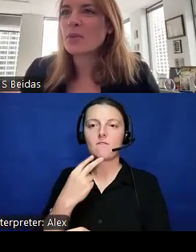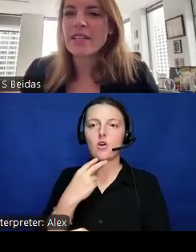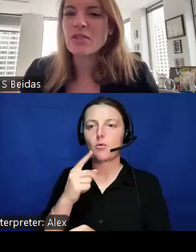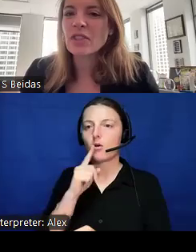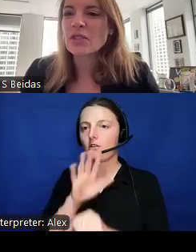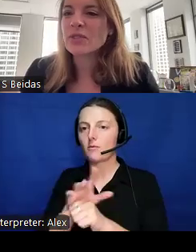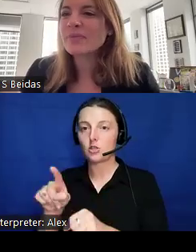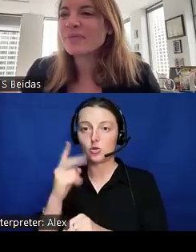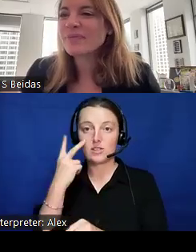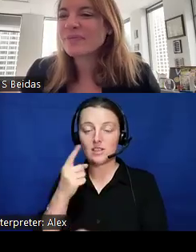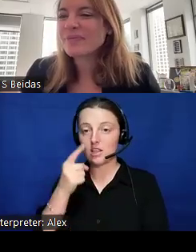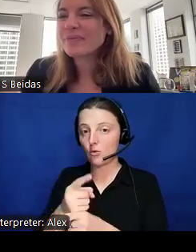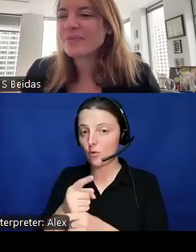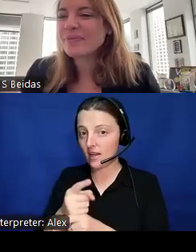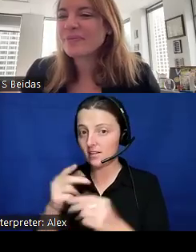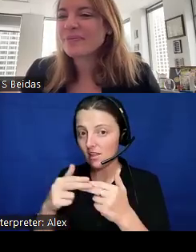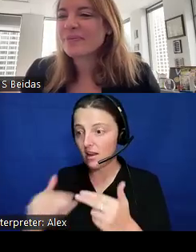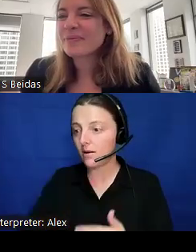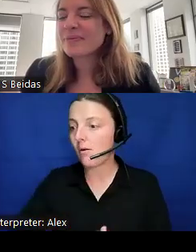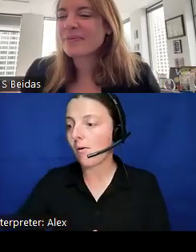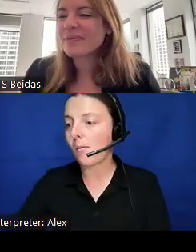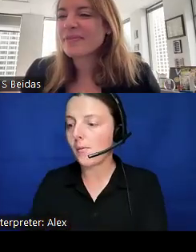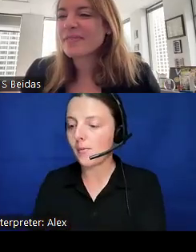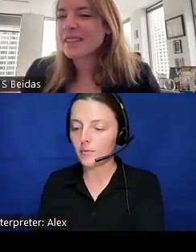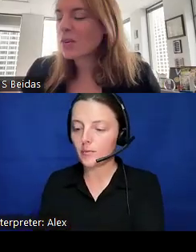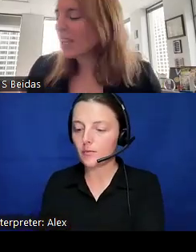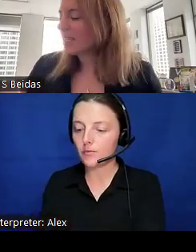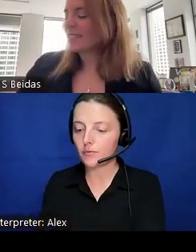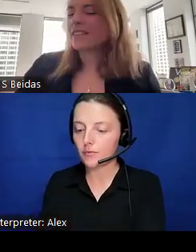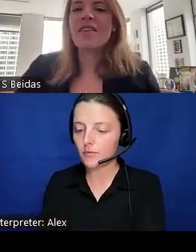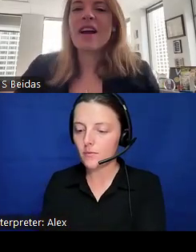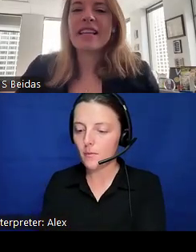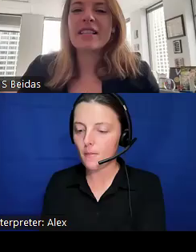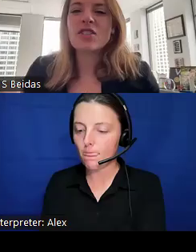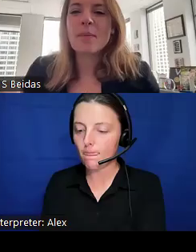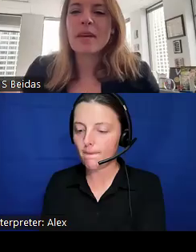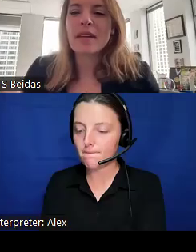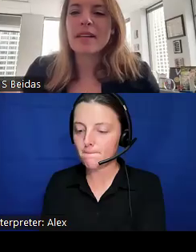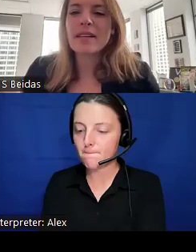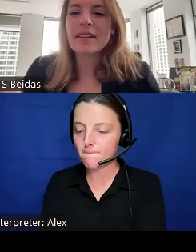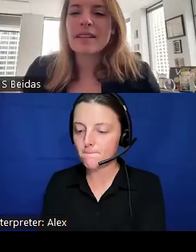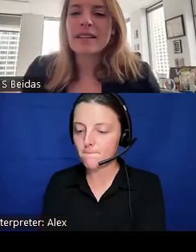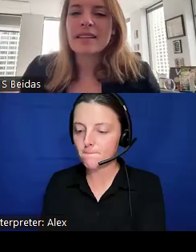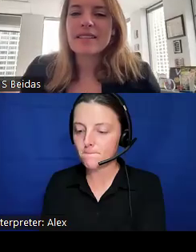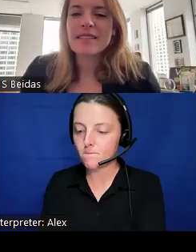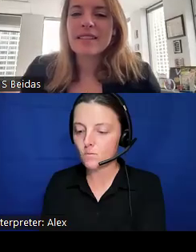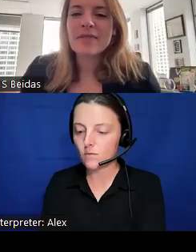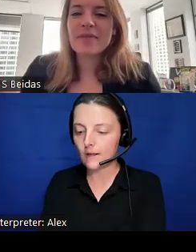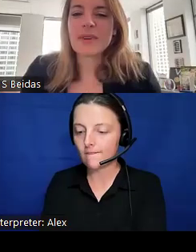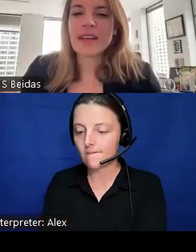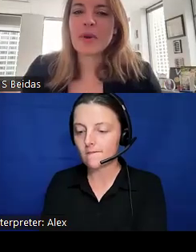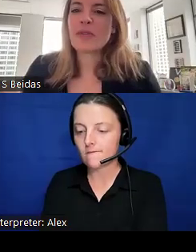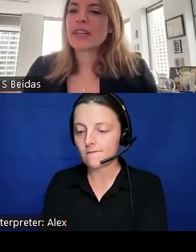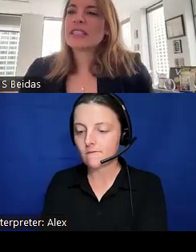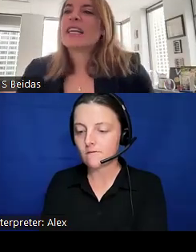opening slide without the presenter view? Yeah. Great. All right, let's jump in.